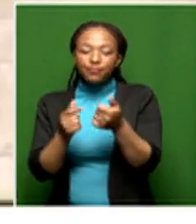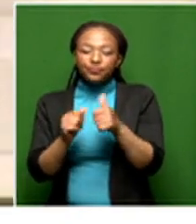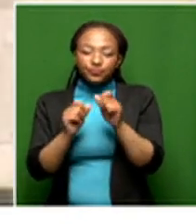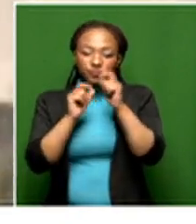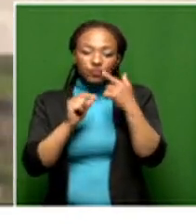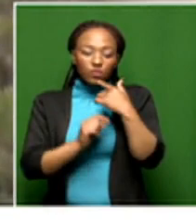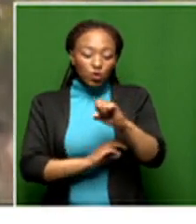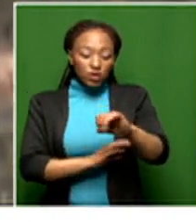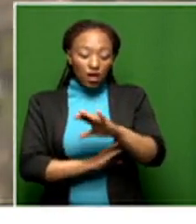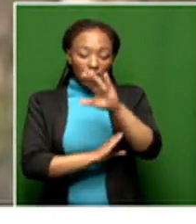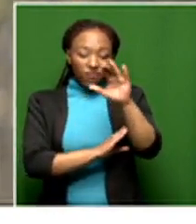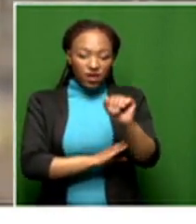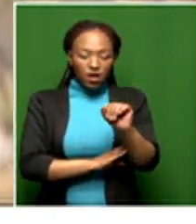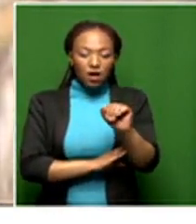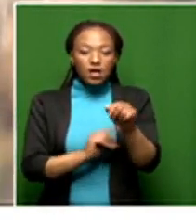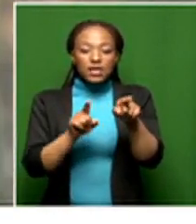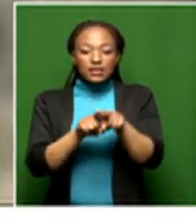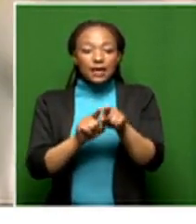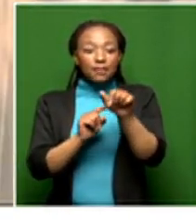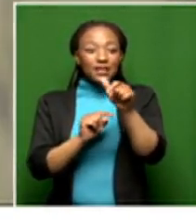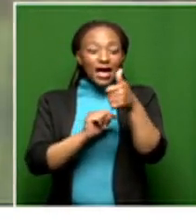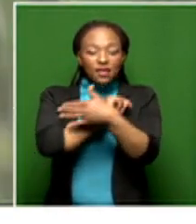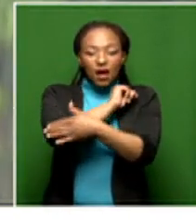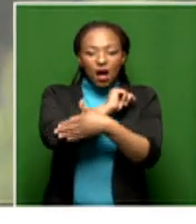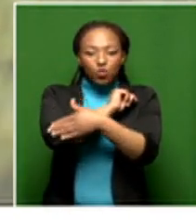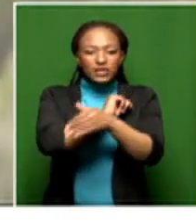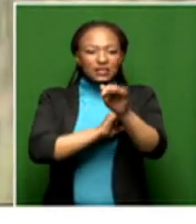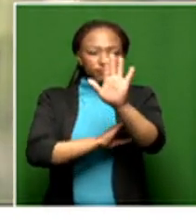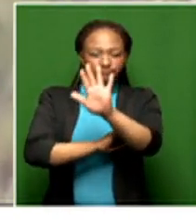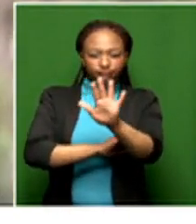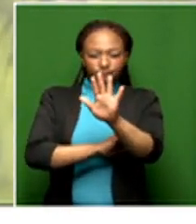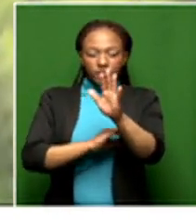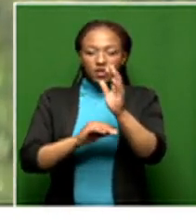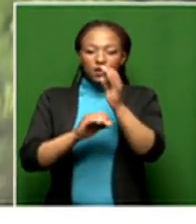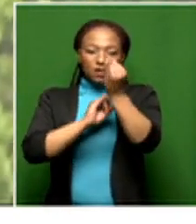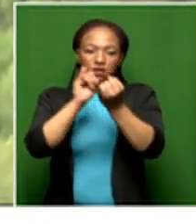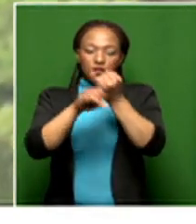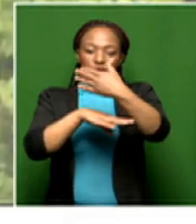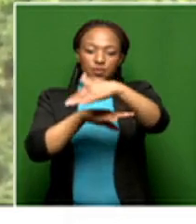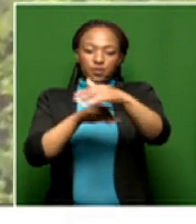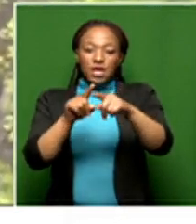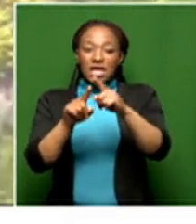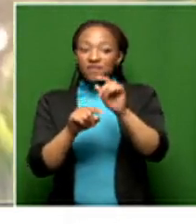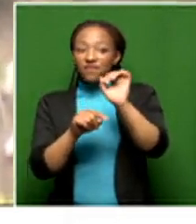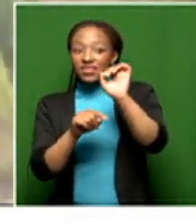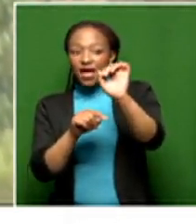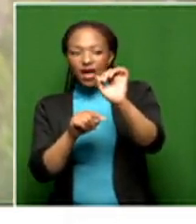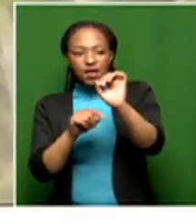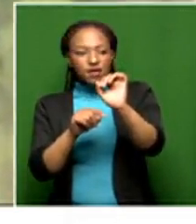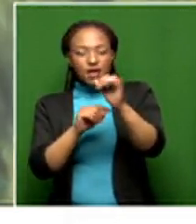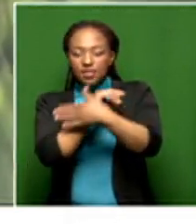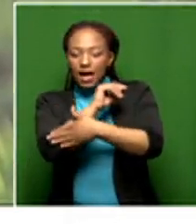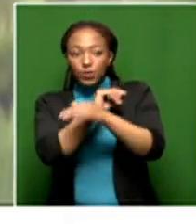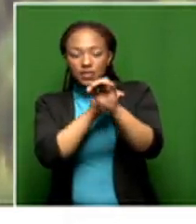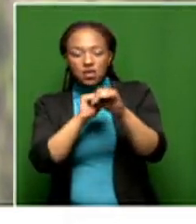South Africa is rated by also countries overseas. So if we are on the non-travel list, as an example, it doesn't